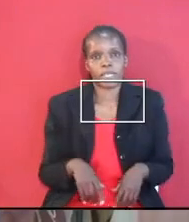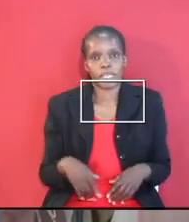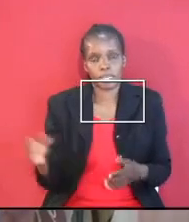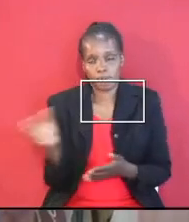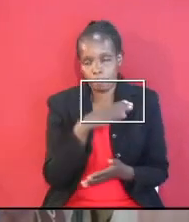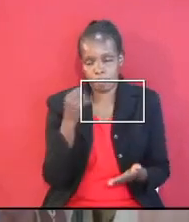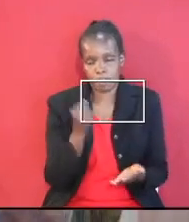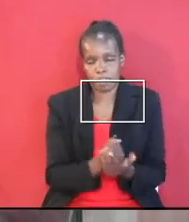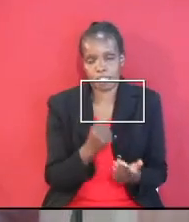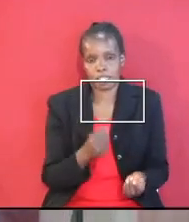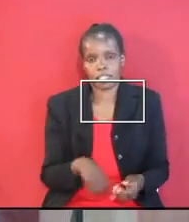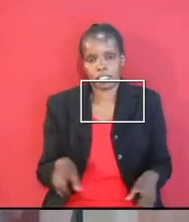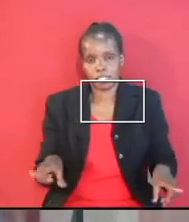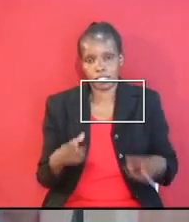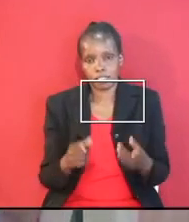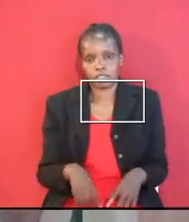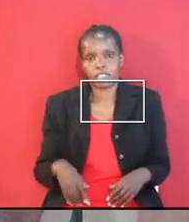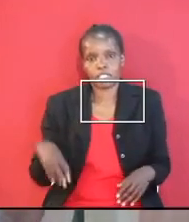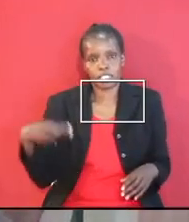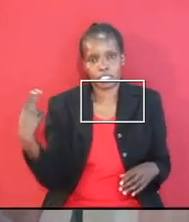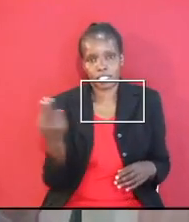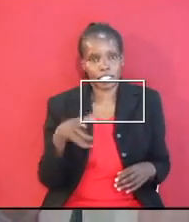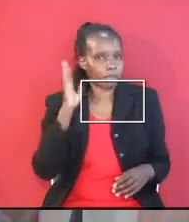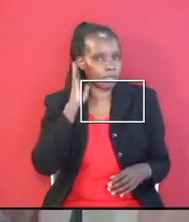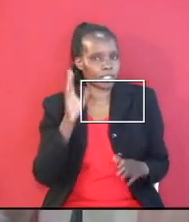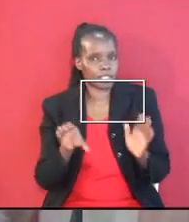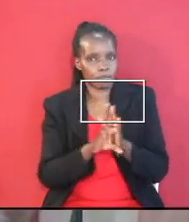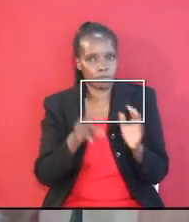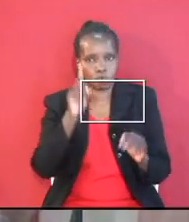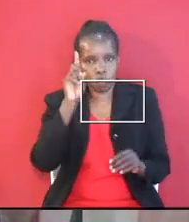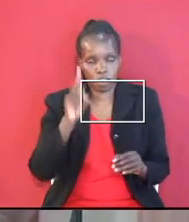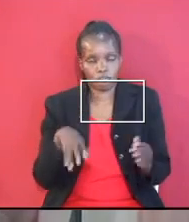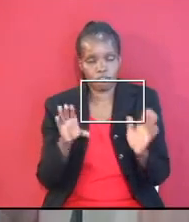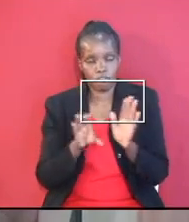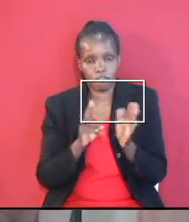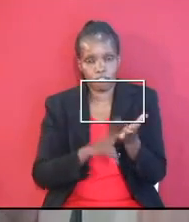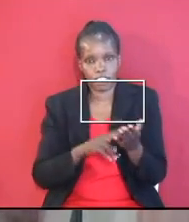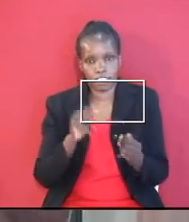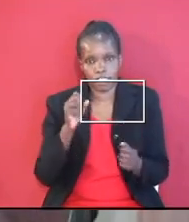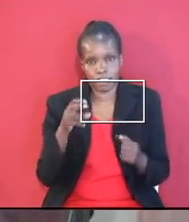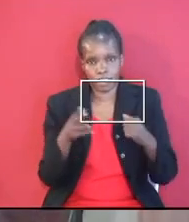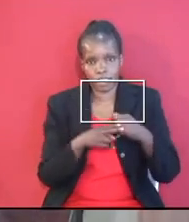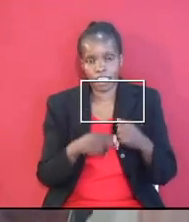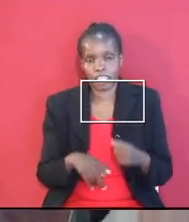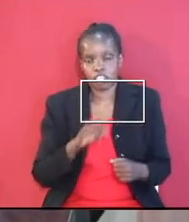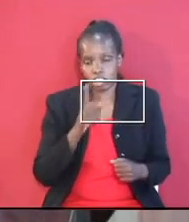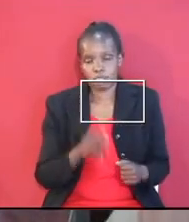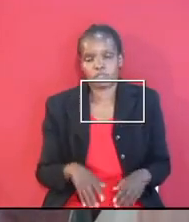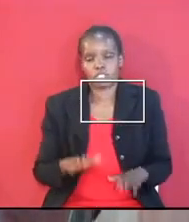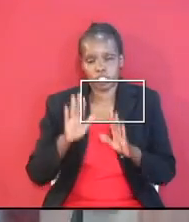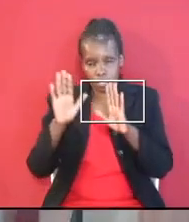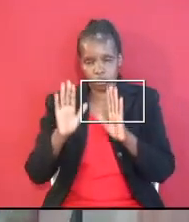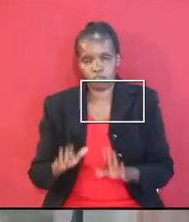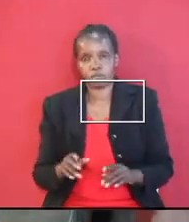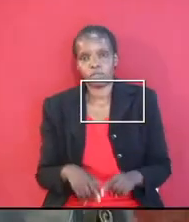Amen. Let's look at the book of 2 Peter chapter 1 and verse 10. And then you'll tell me which is the most common